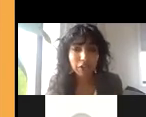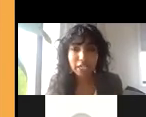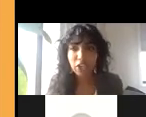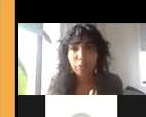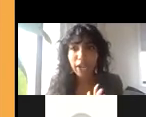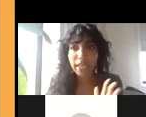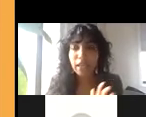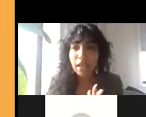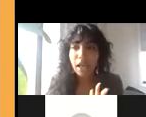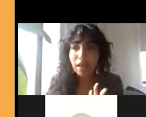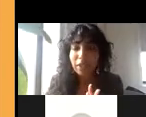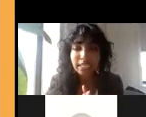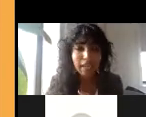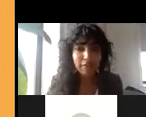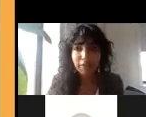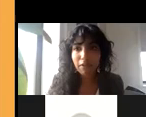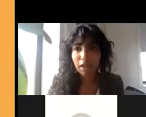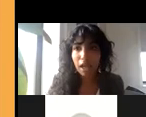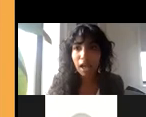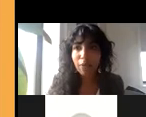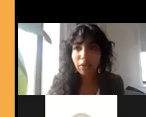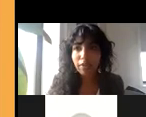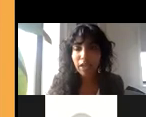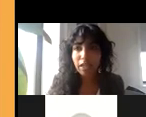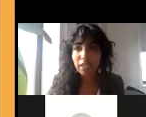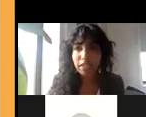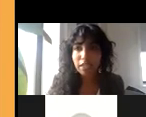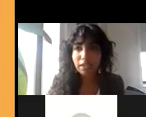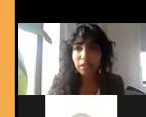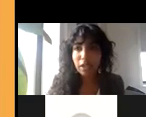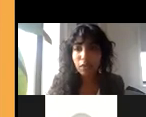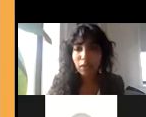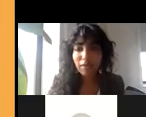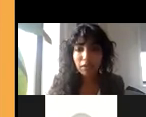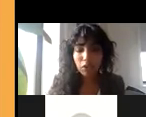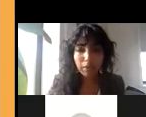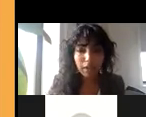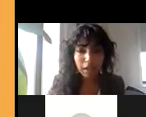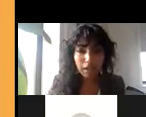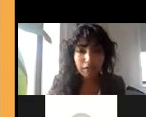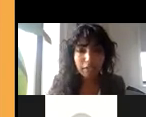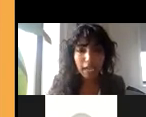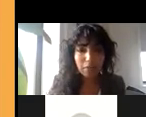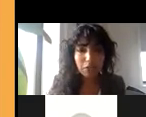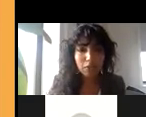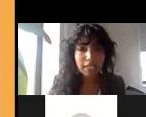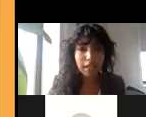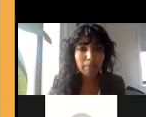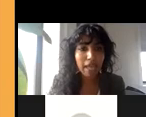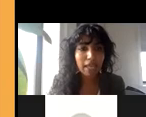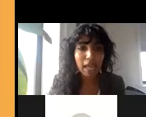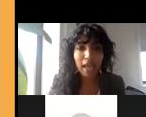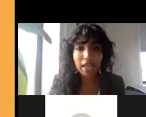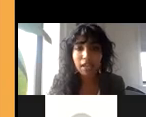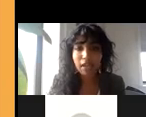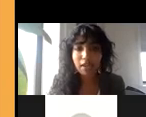whatever your needs are, break. Let's say I will give us, we have a little bit of time, so let's come